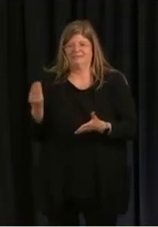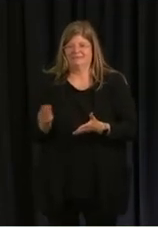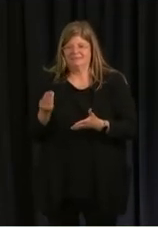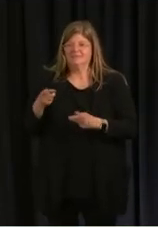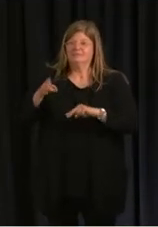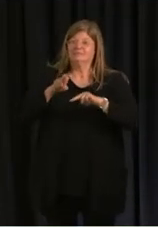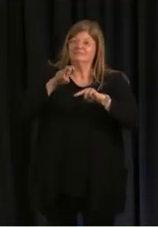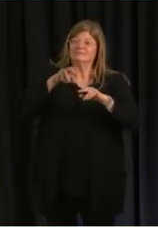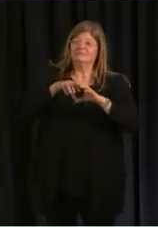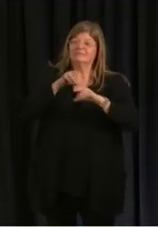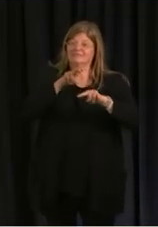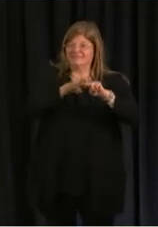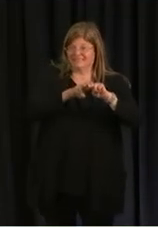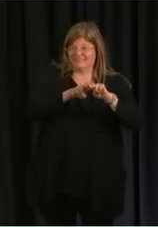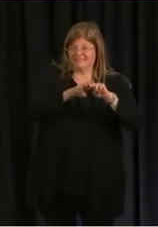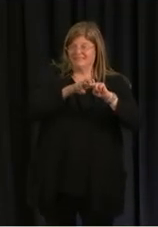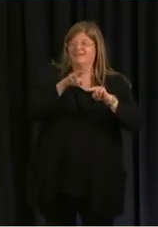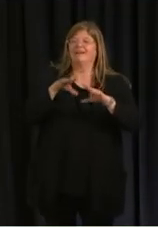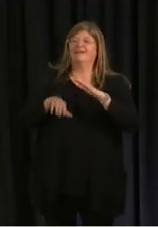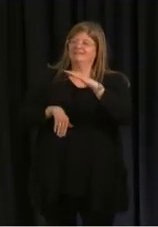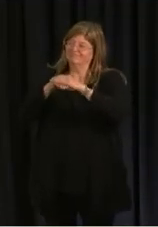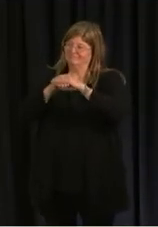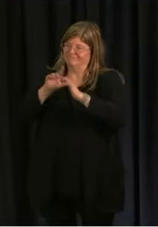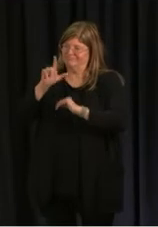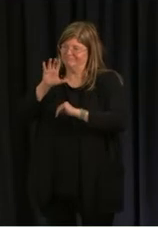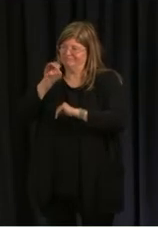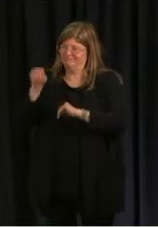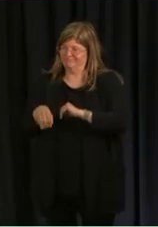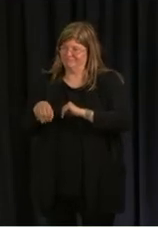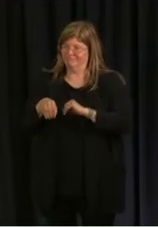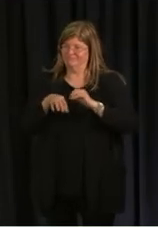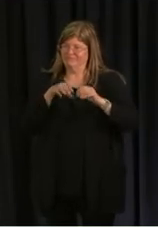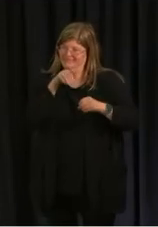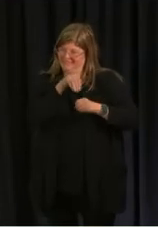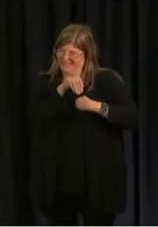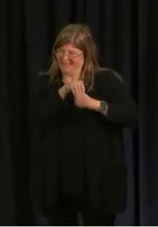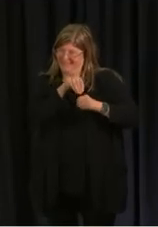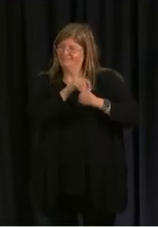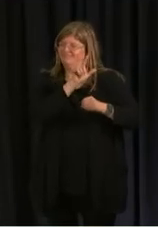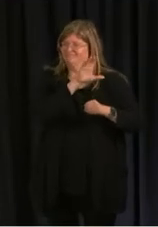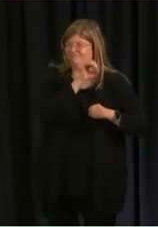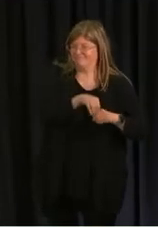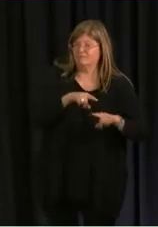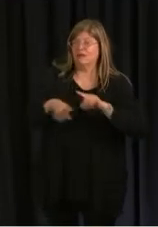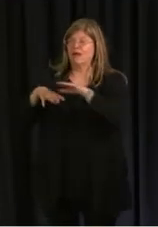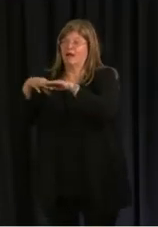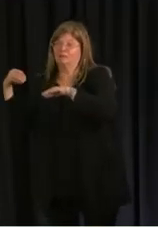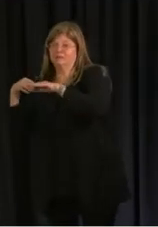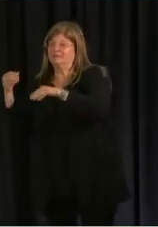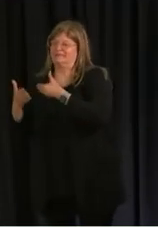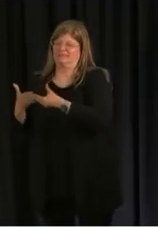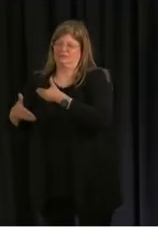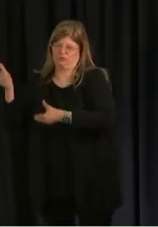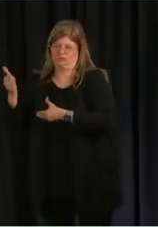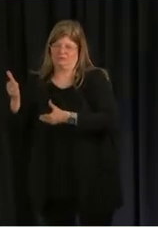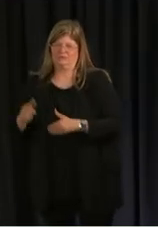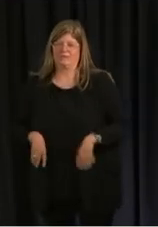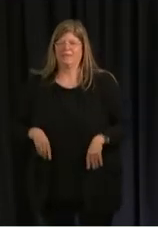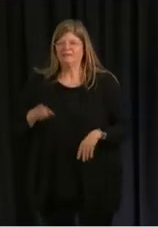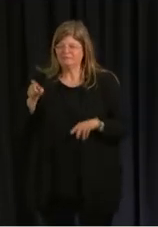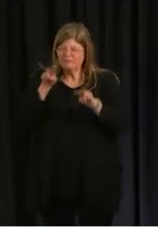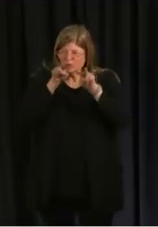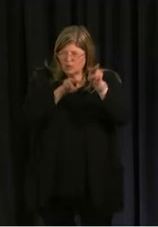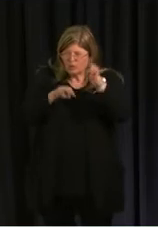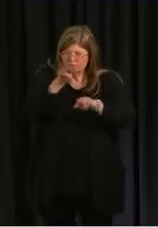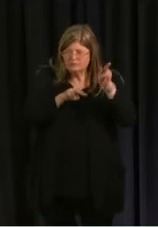250 still remains. So more information around those changes is available. There's some additional announcements related to